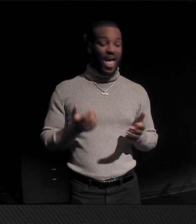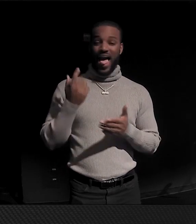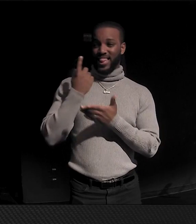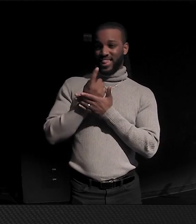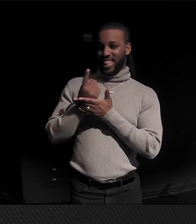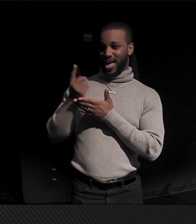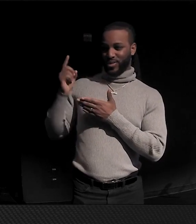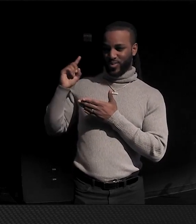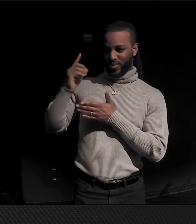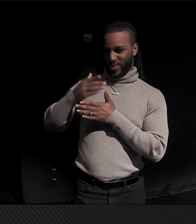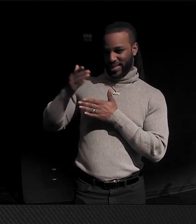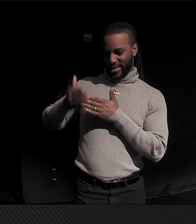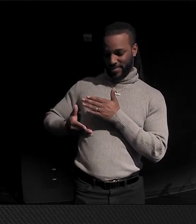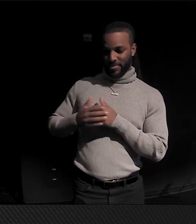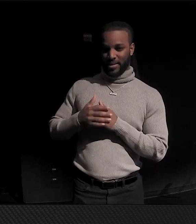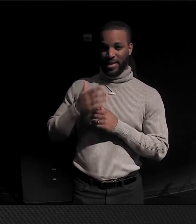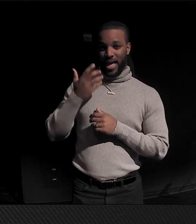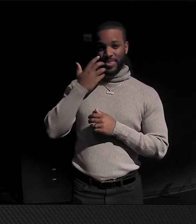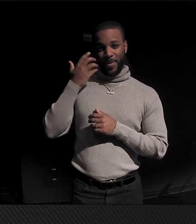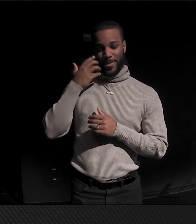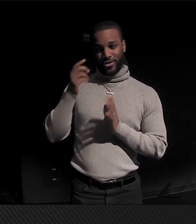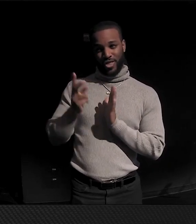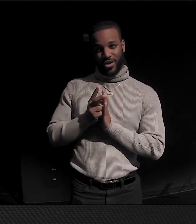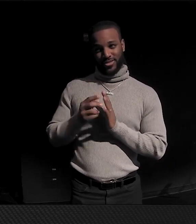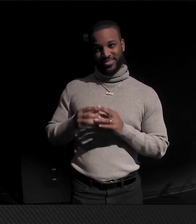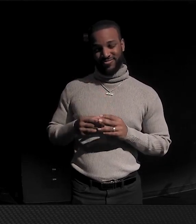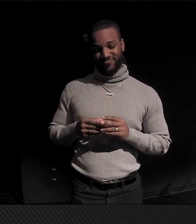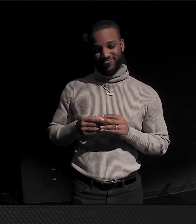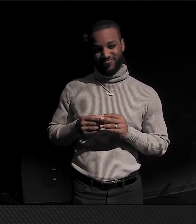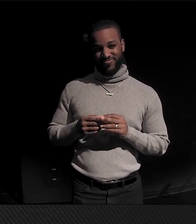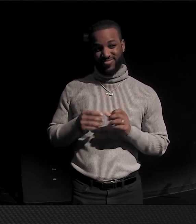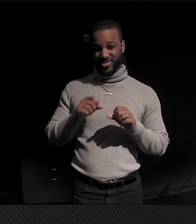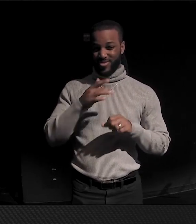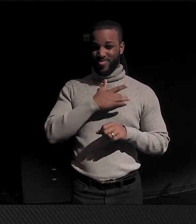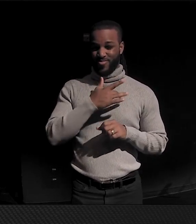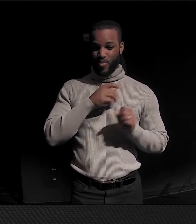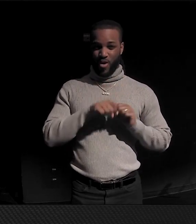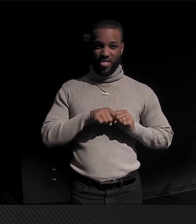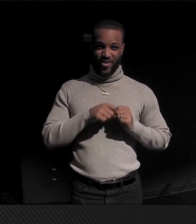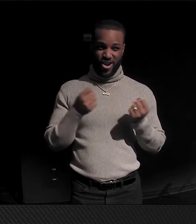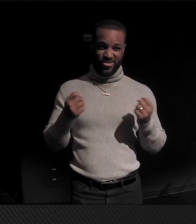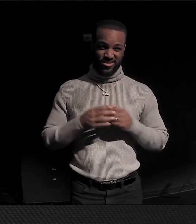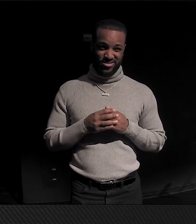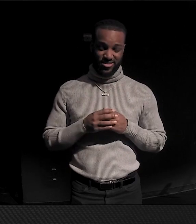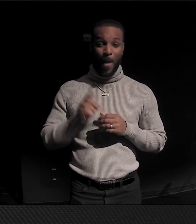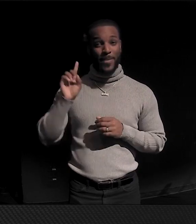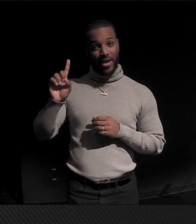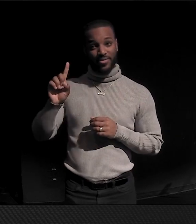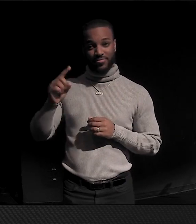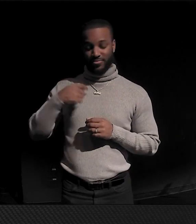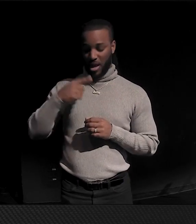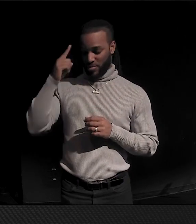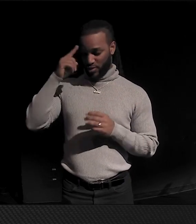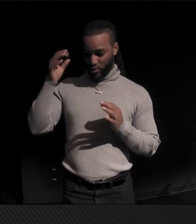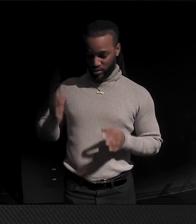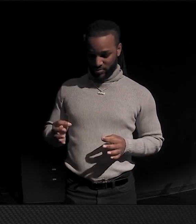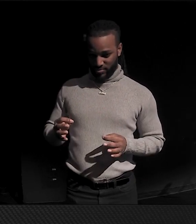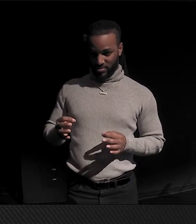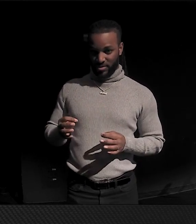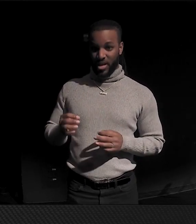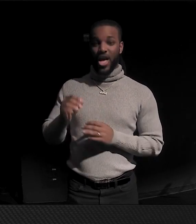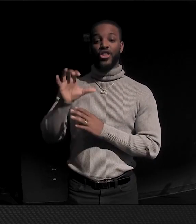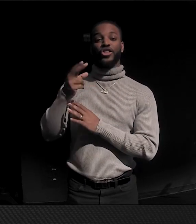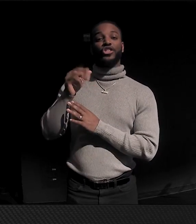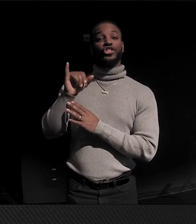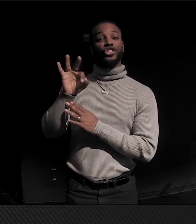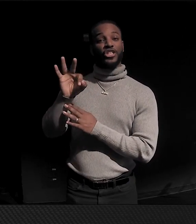Last weekend, the Bengals lost. It broke all of our hearts. But I'm concluding that the Chiefs